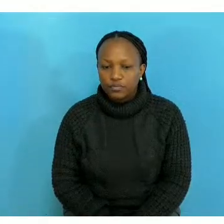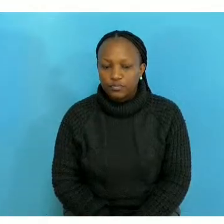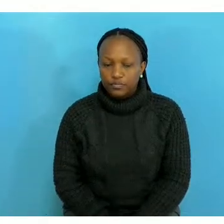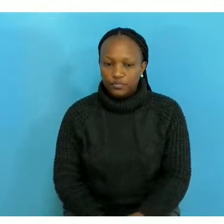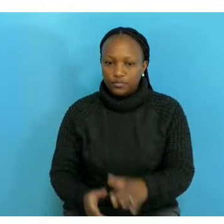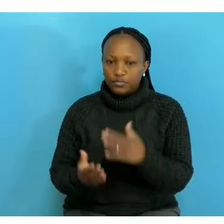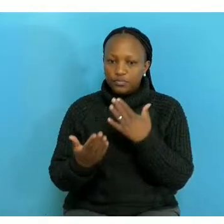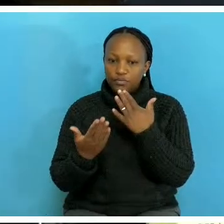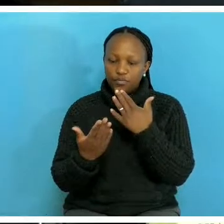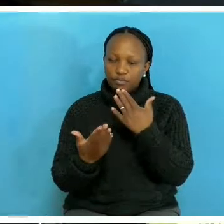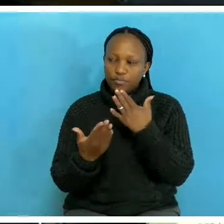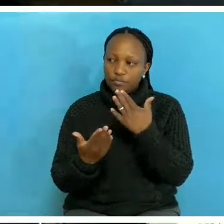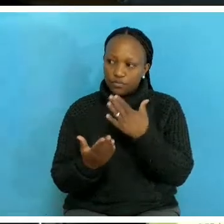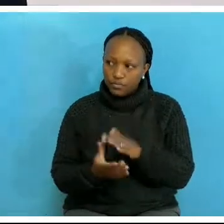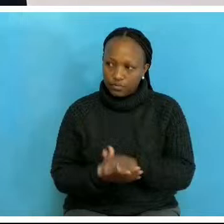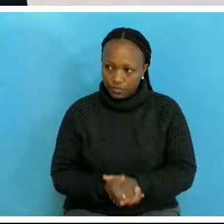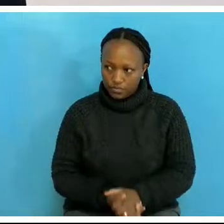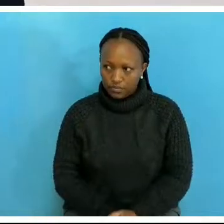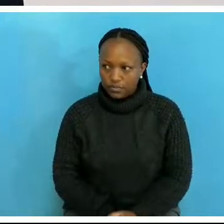Thank you very much.